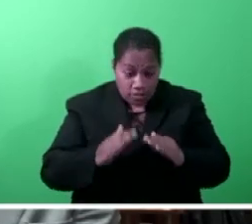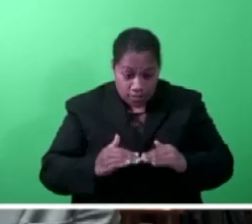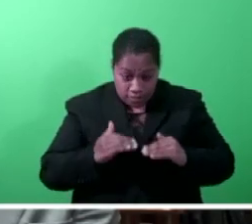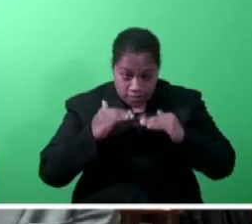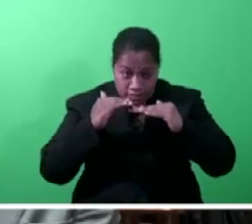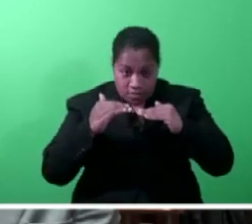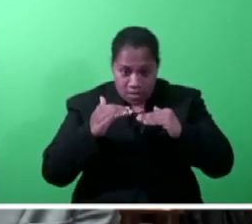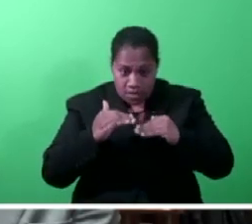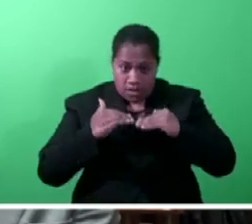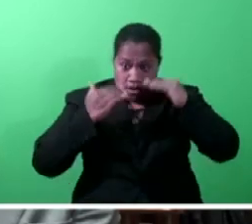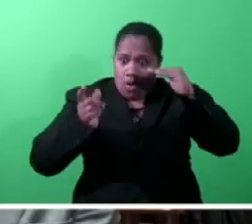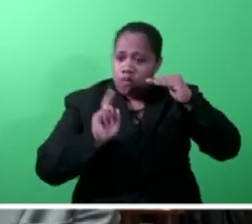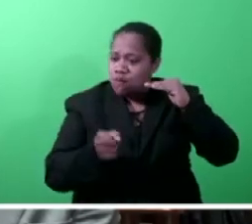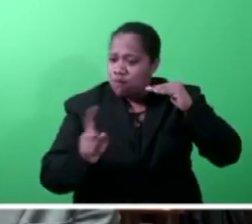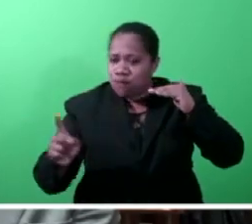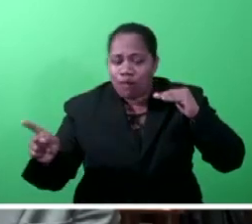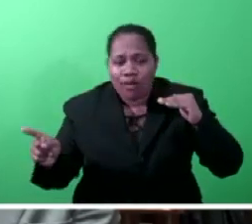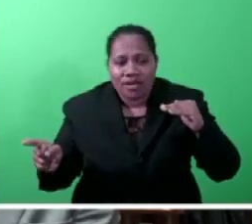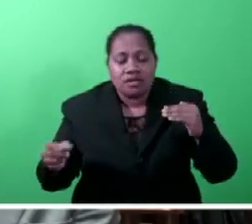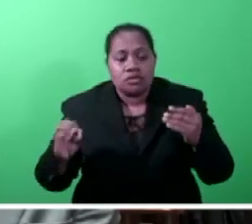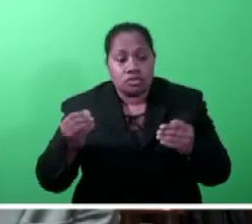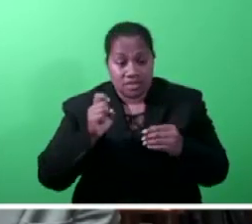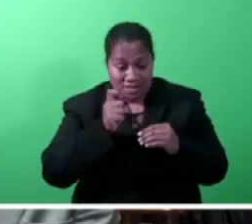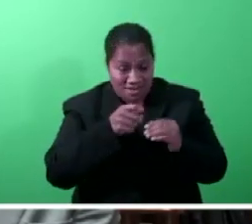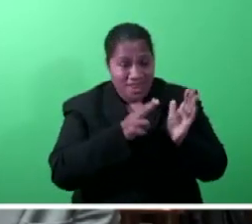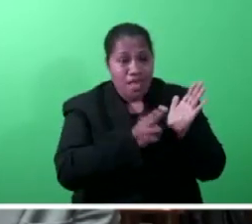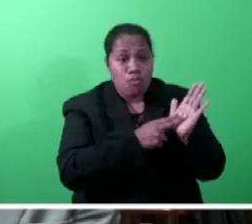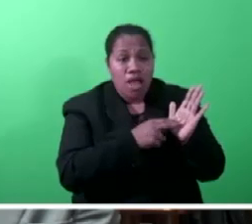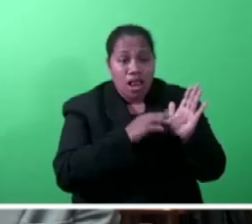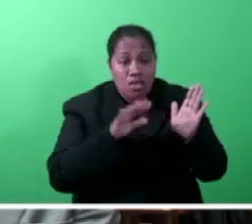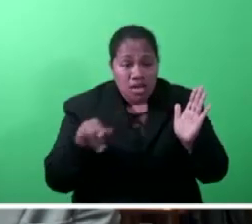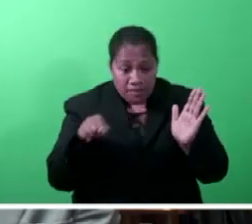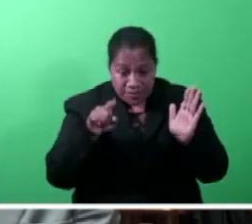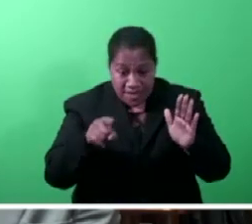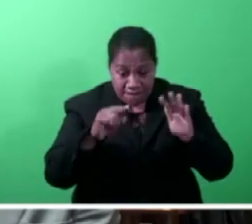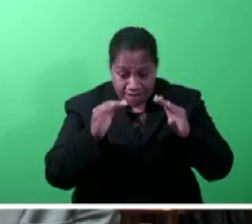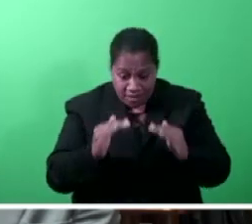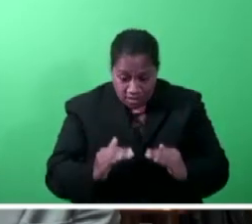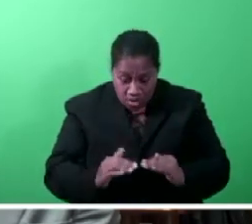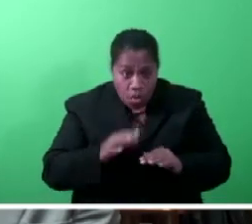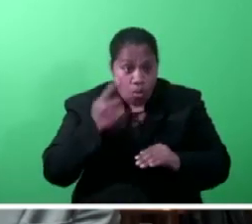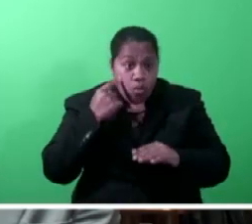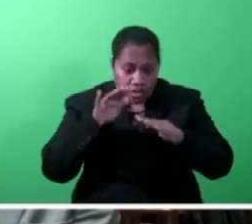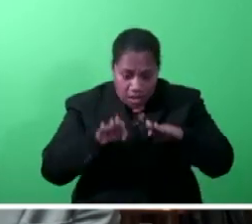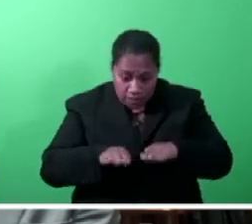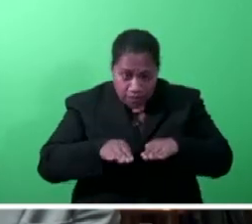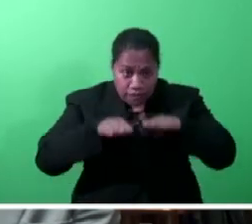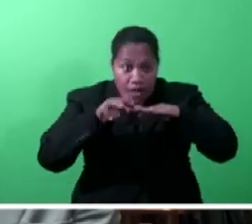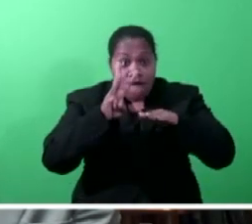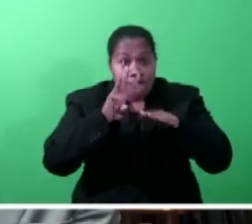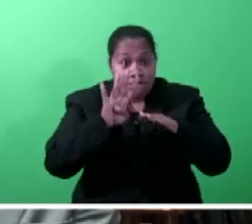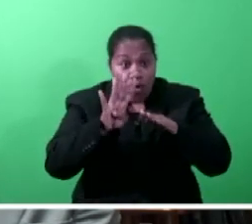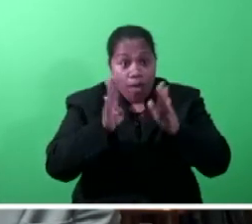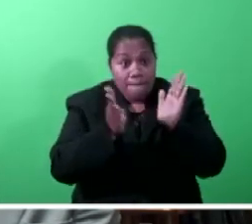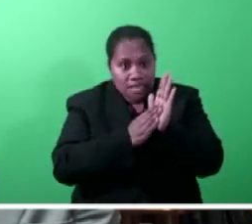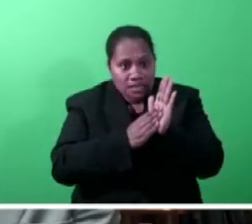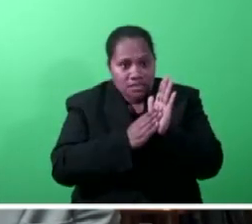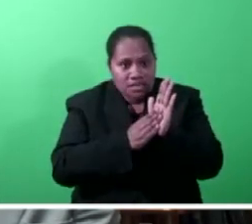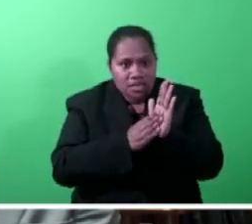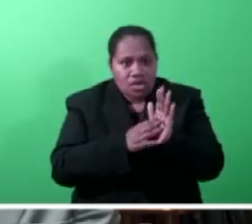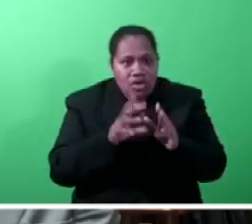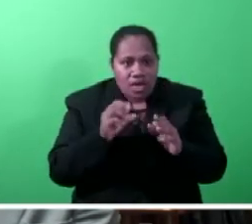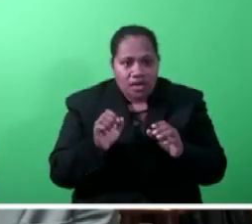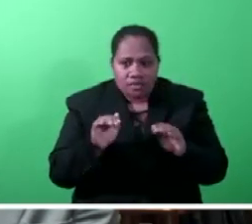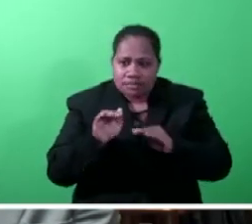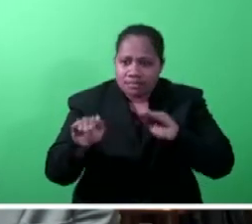in Nambukaluka, if the water rises by around 4 meters, an alert is issued. And if it rises 5 meters,